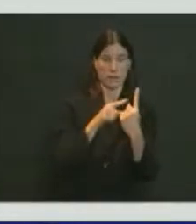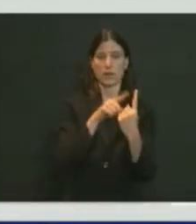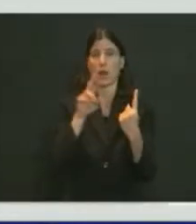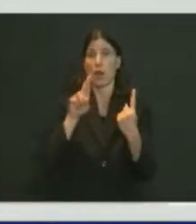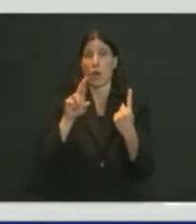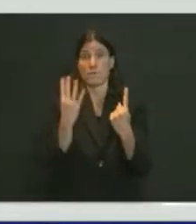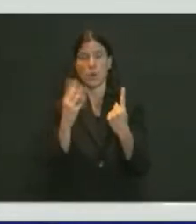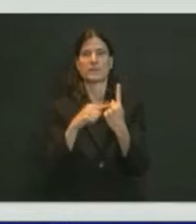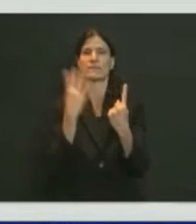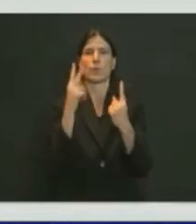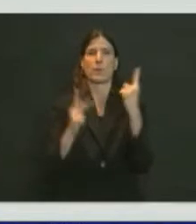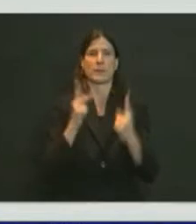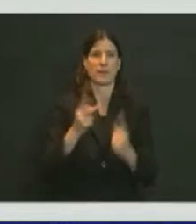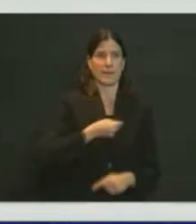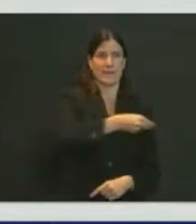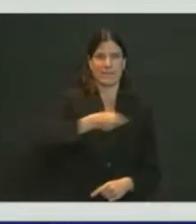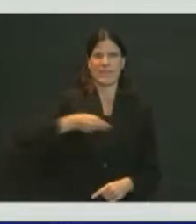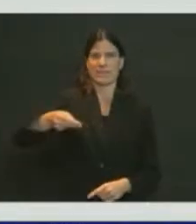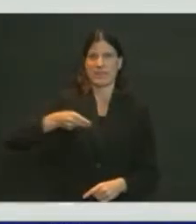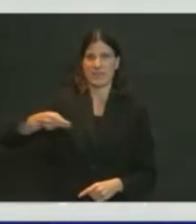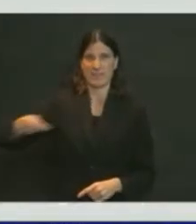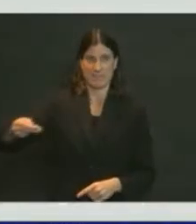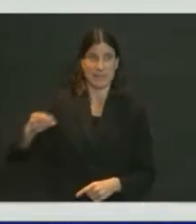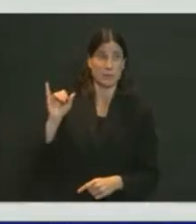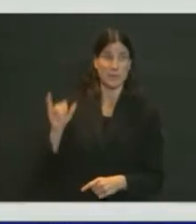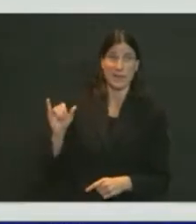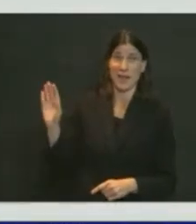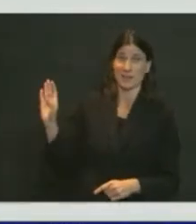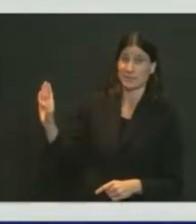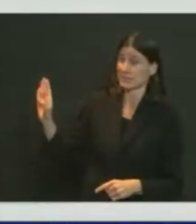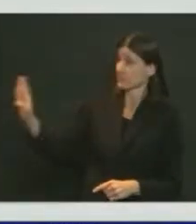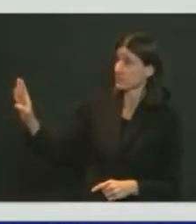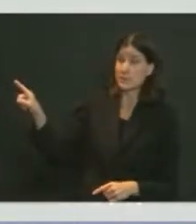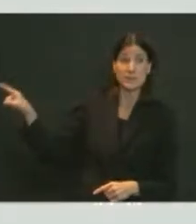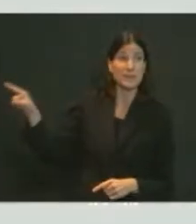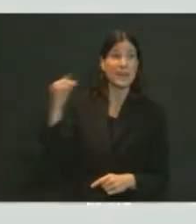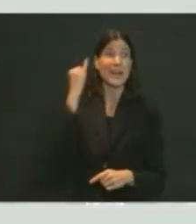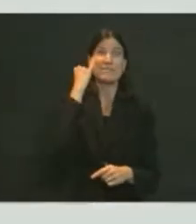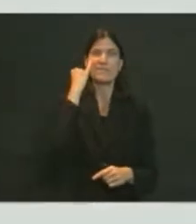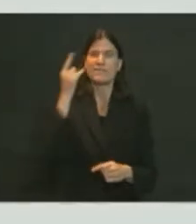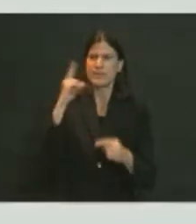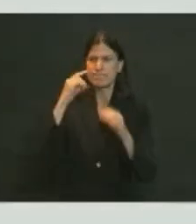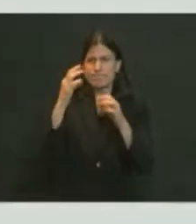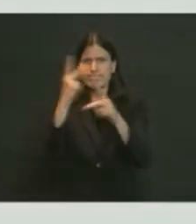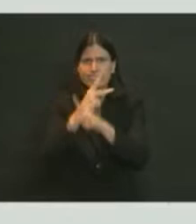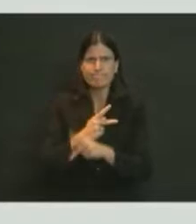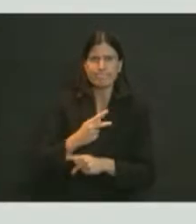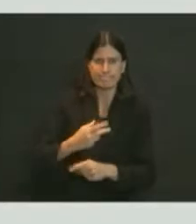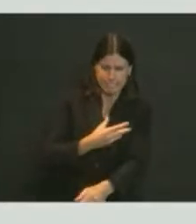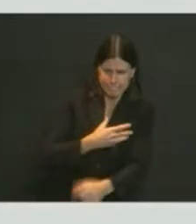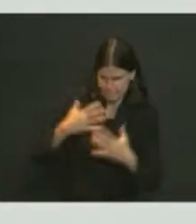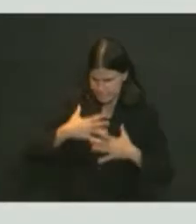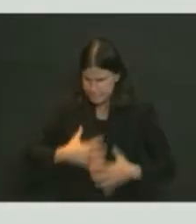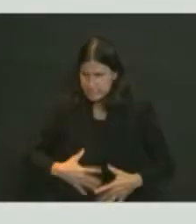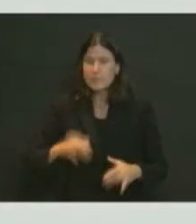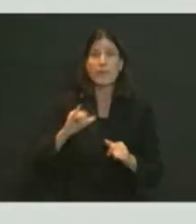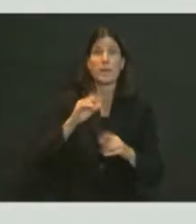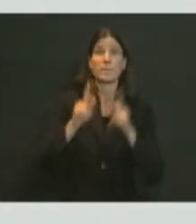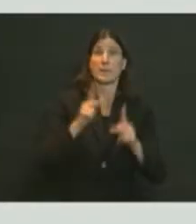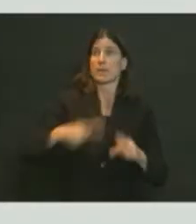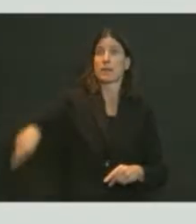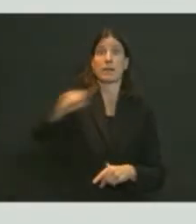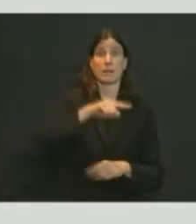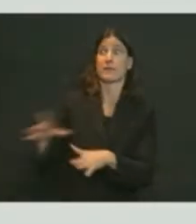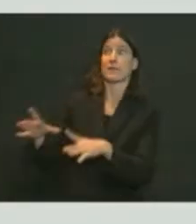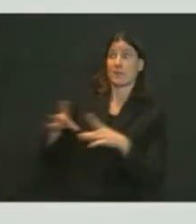a measure of stability. An R of 1 is a stable place. It's a place that our system can handle. It's